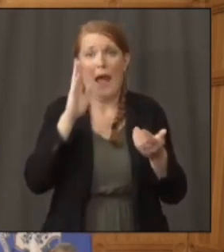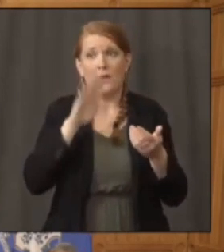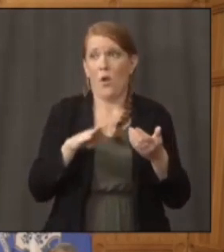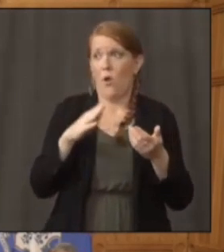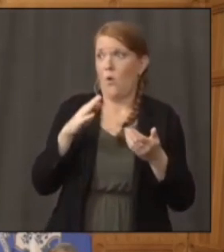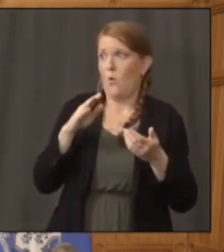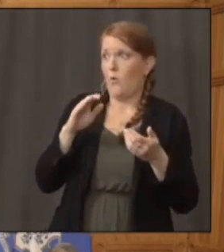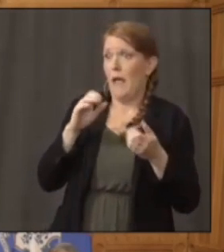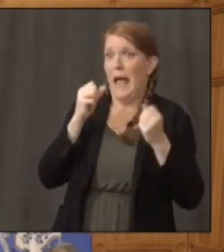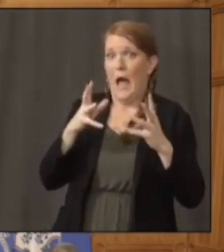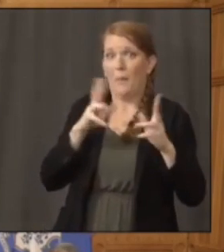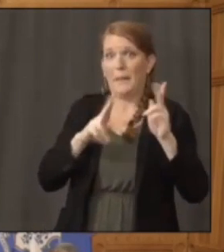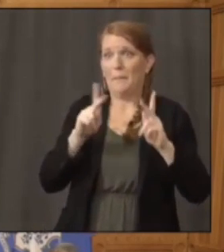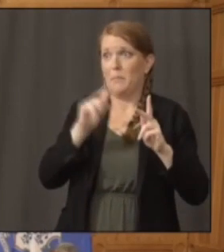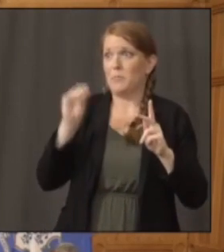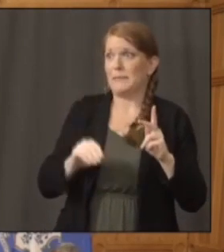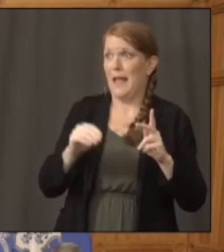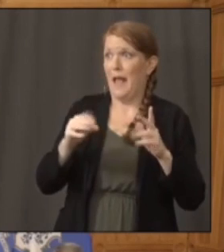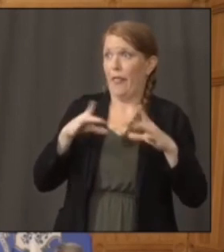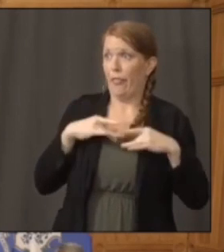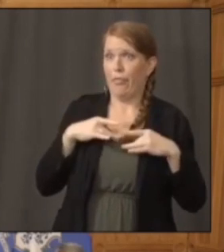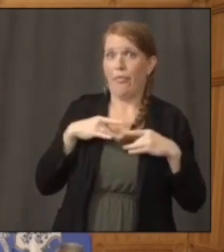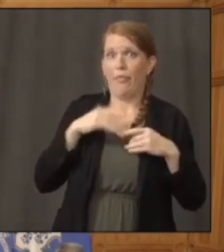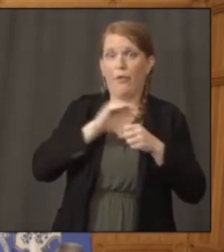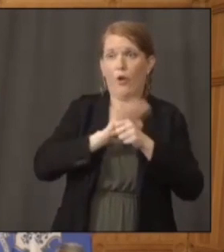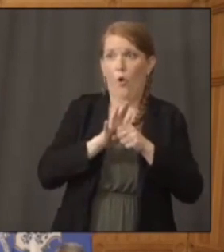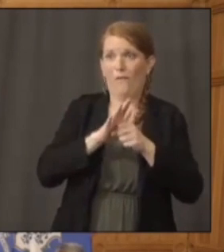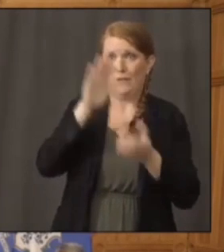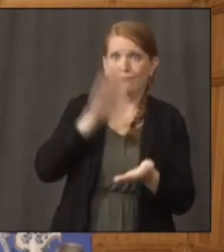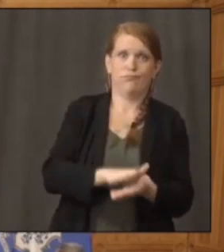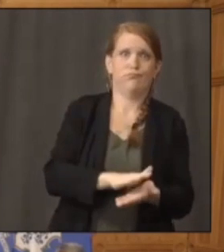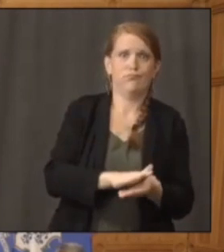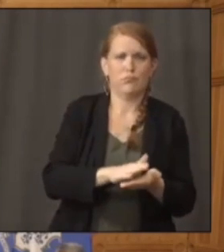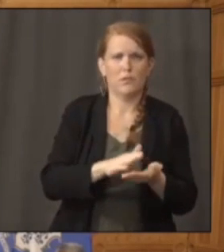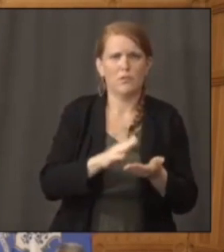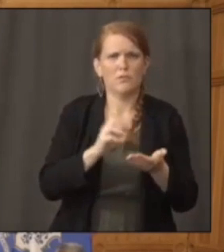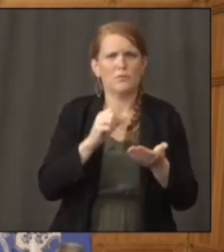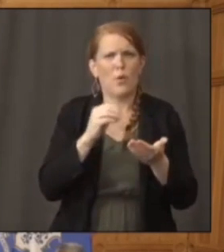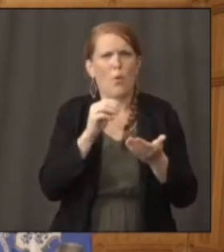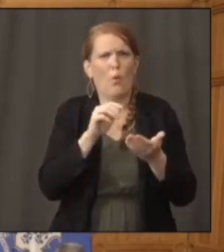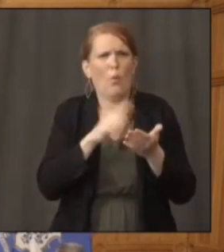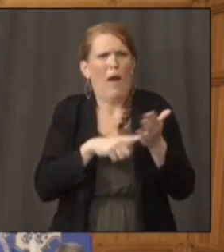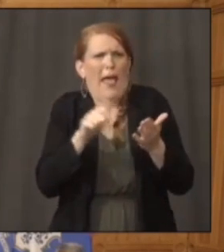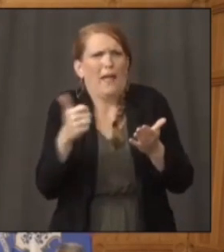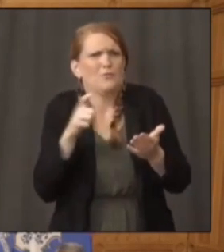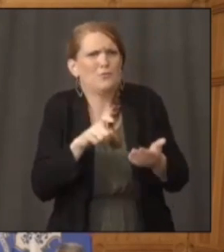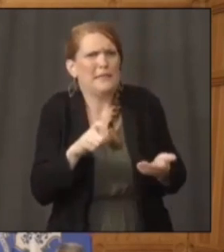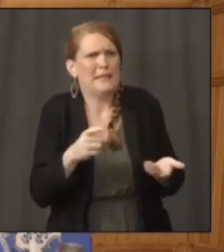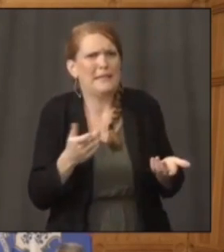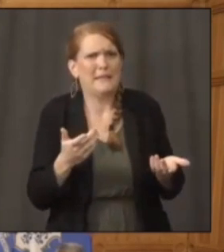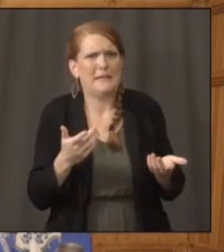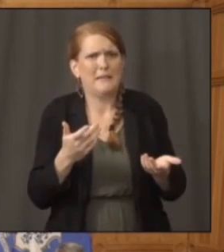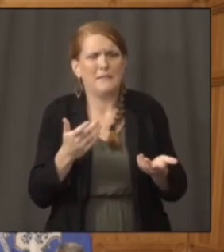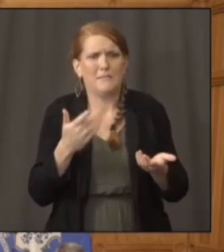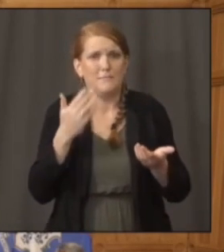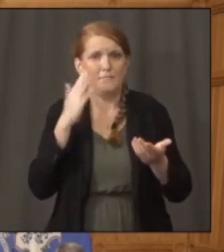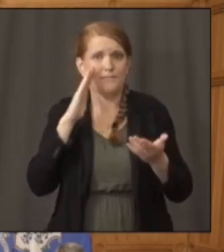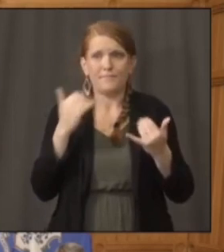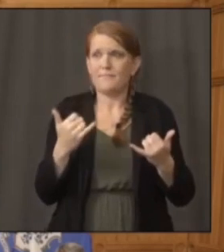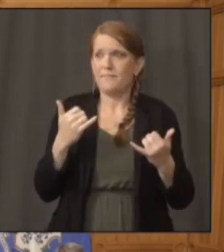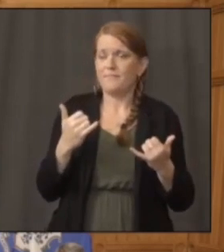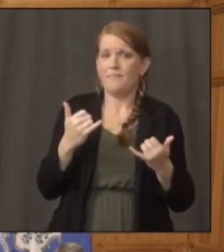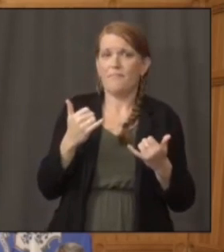they're in Connecticut or in surrounding states, about when you will feel comfortable for bumping restaurant capacity, say, up from, the